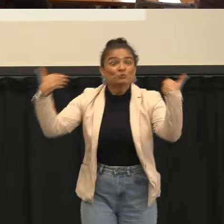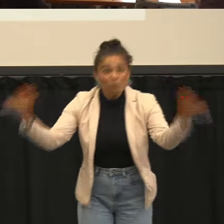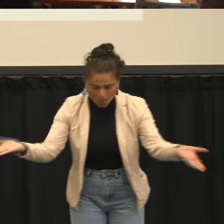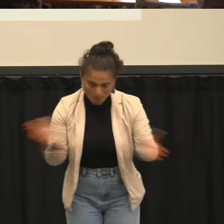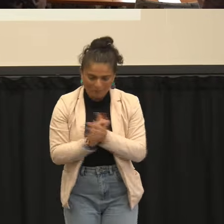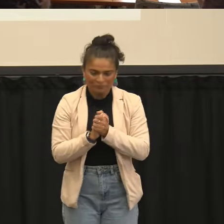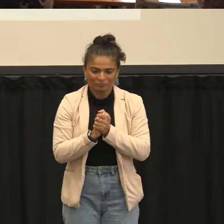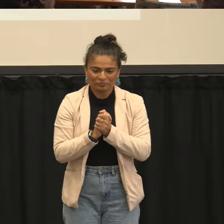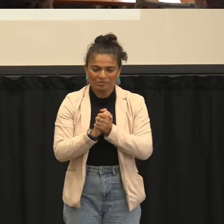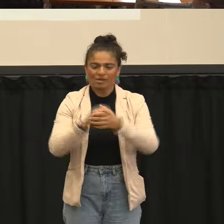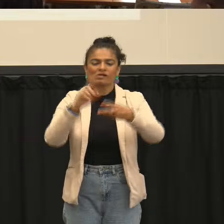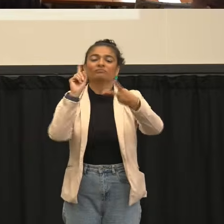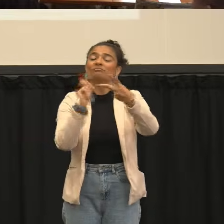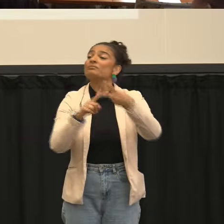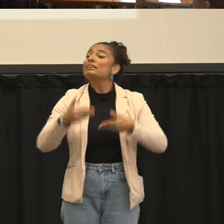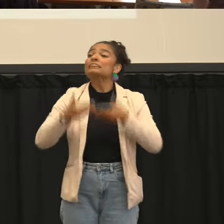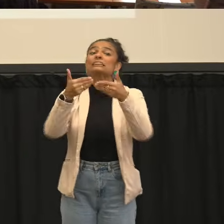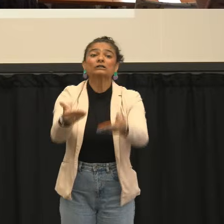Next up,